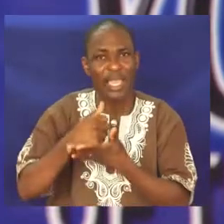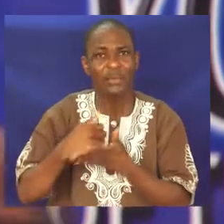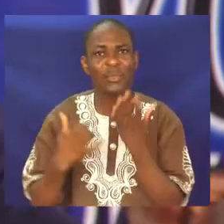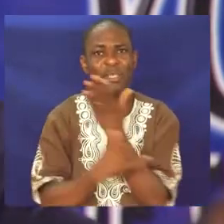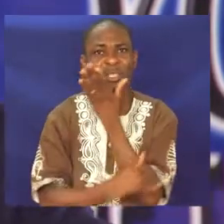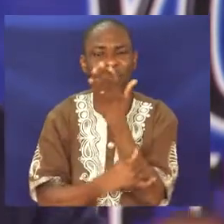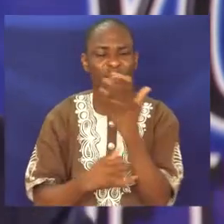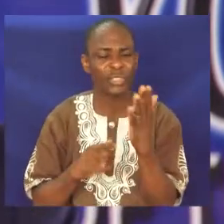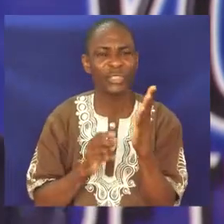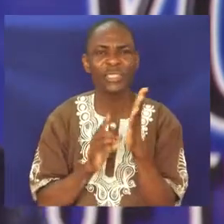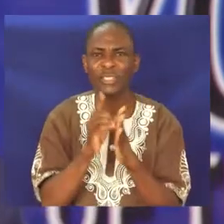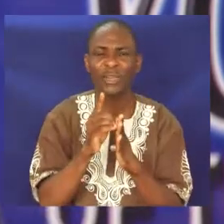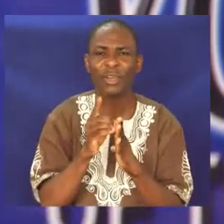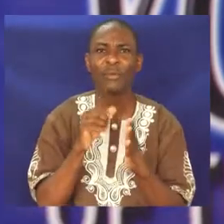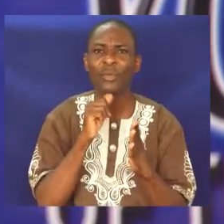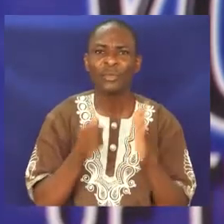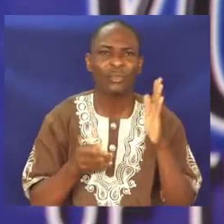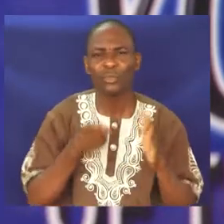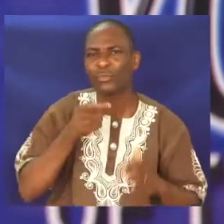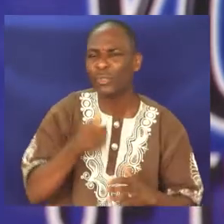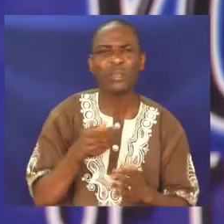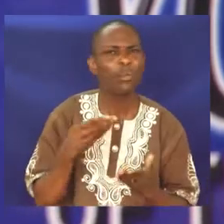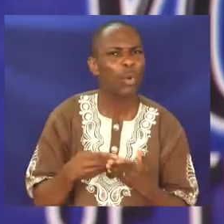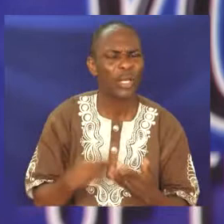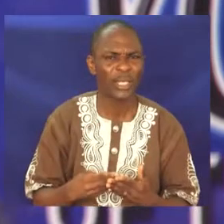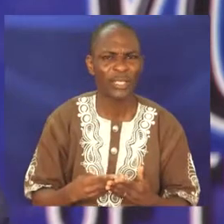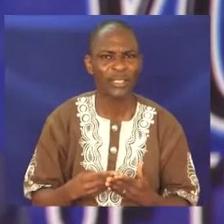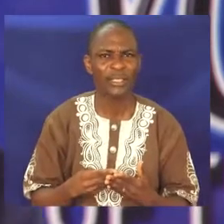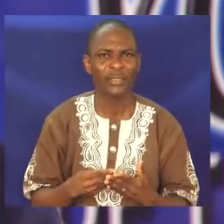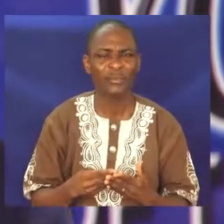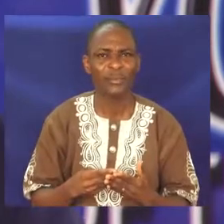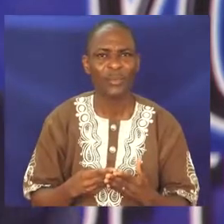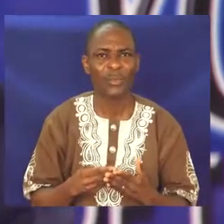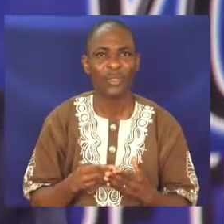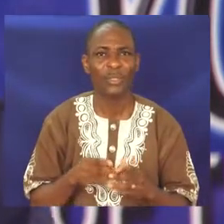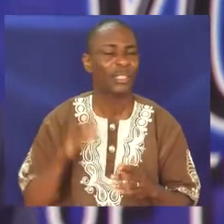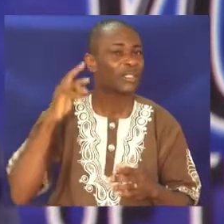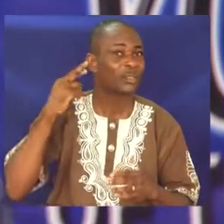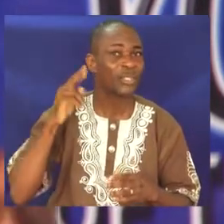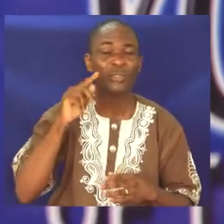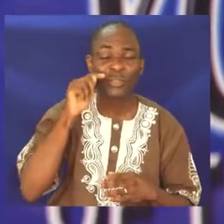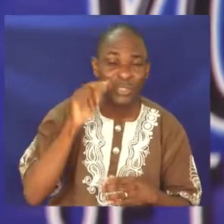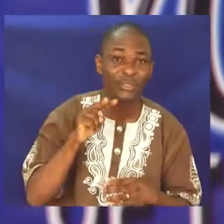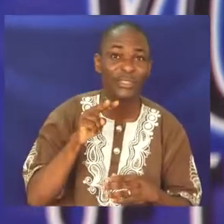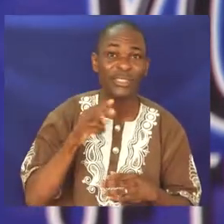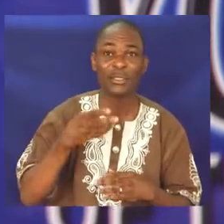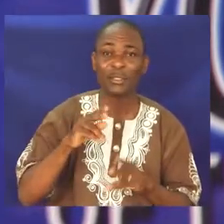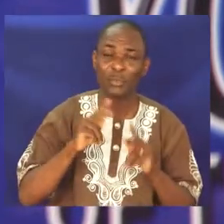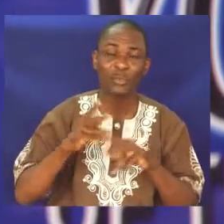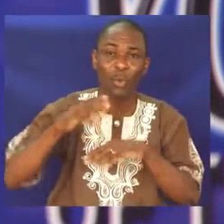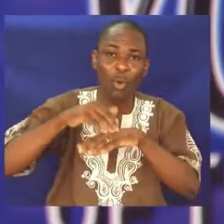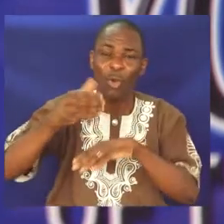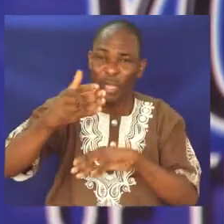design microphone e better than radios ni television so e ton safra en grovo se bra. With the 10 cities, but I'm not 1 billion any other. Now,